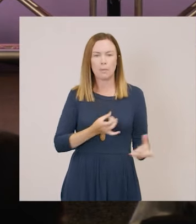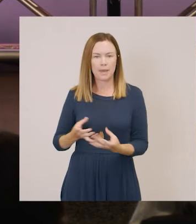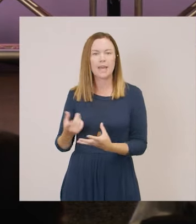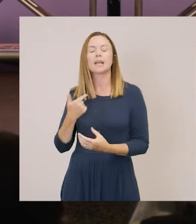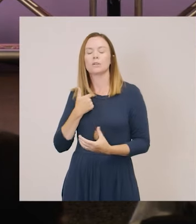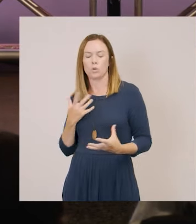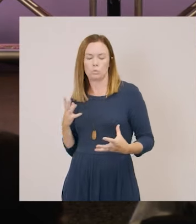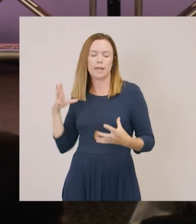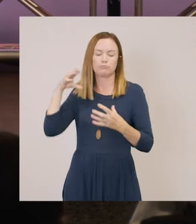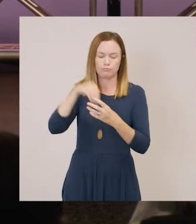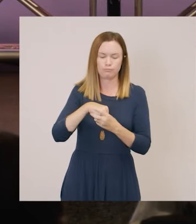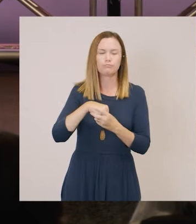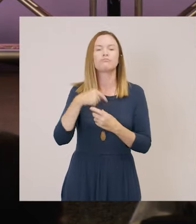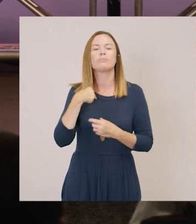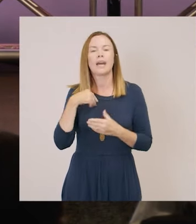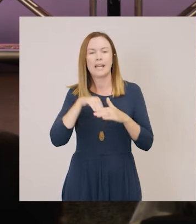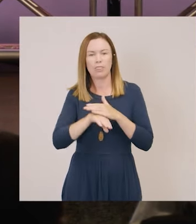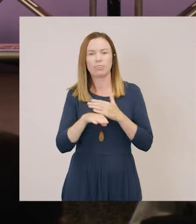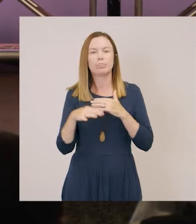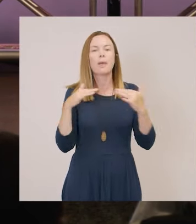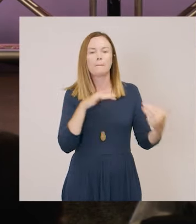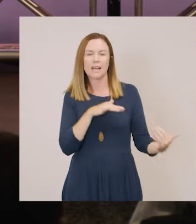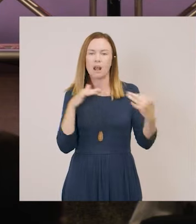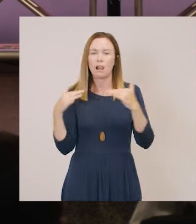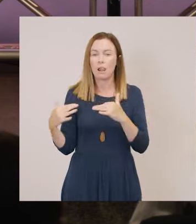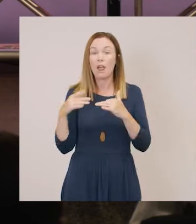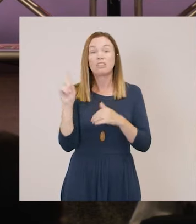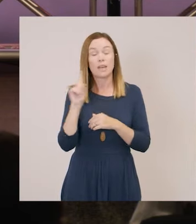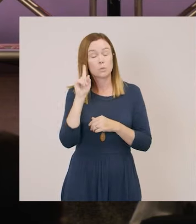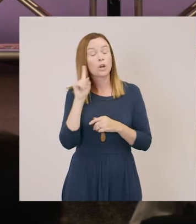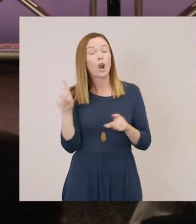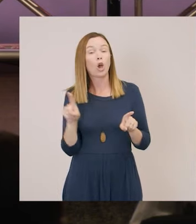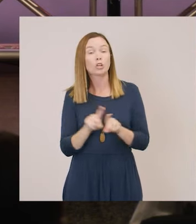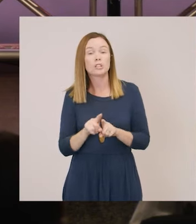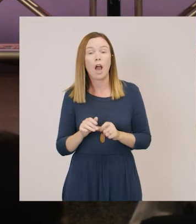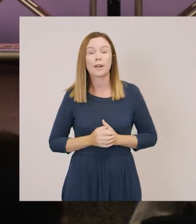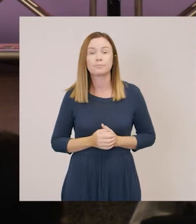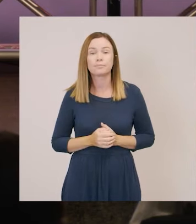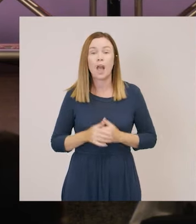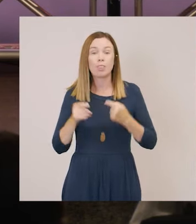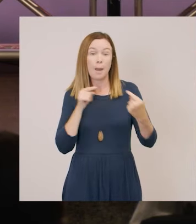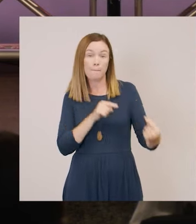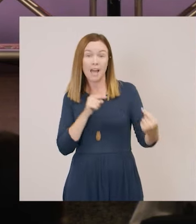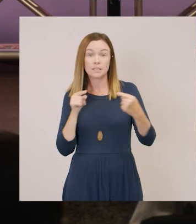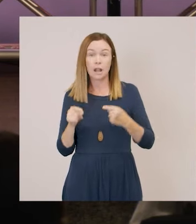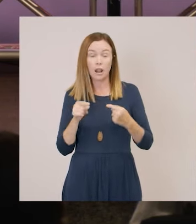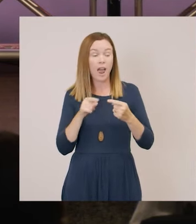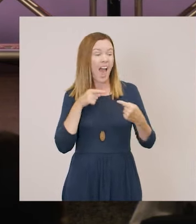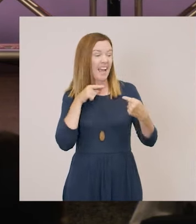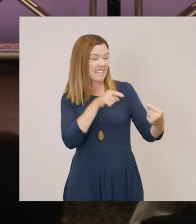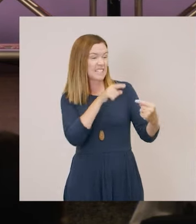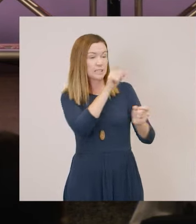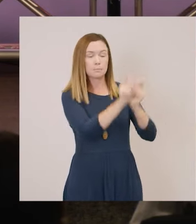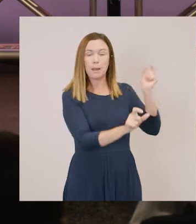to take our place in the battle. That's what putting on the armor looks like. The battle is not against